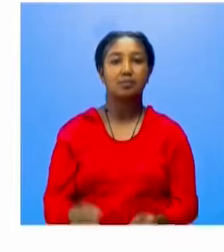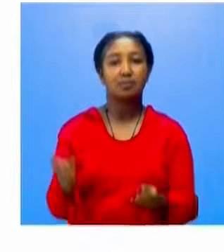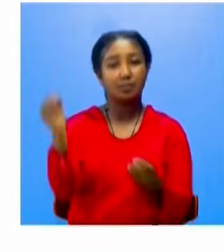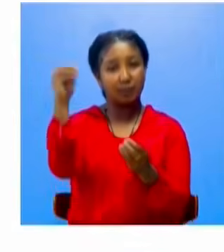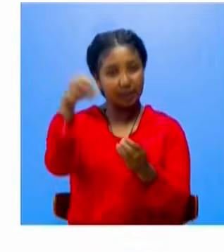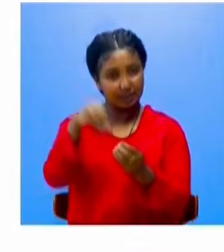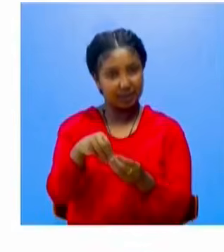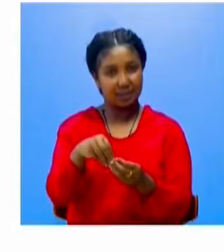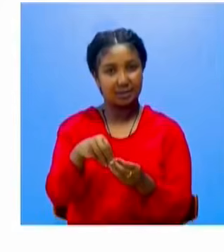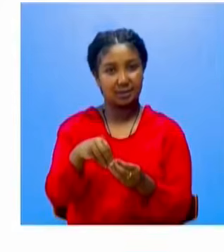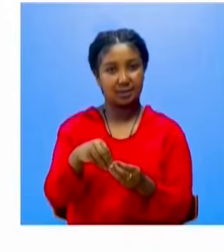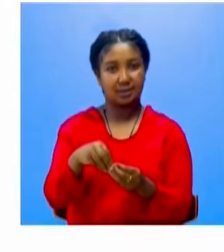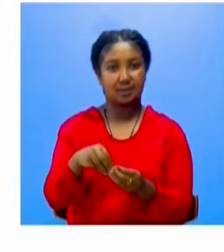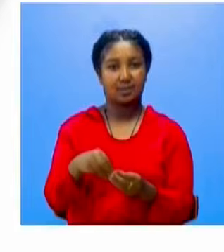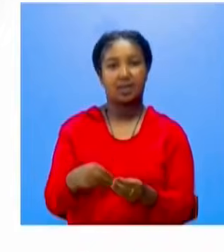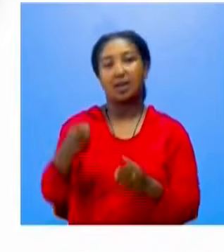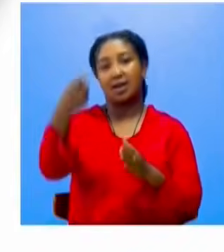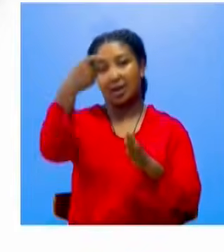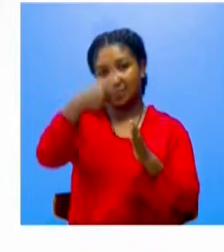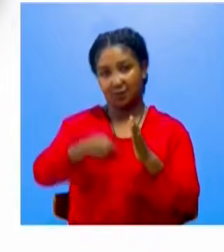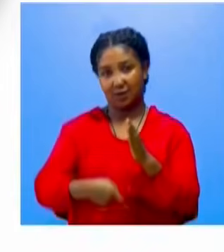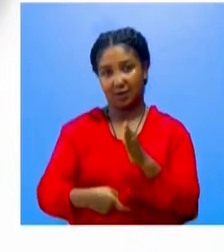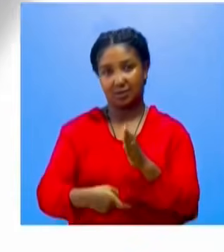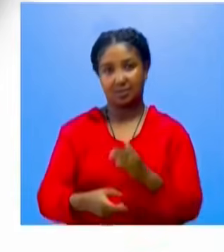plus effect.